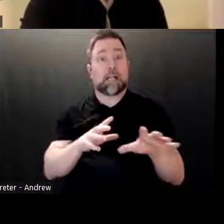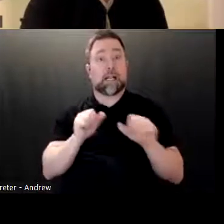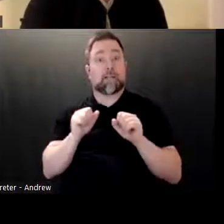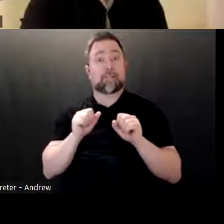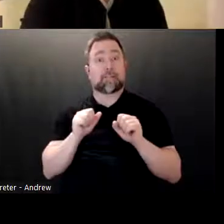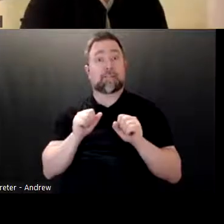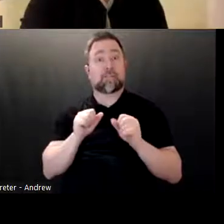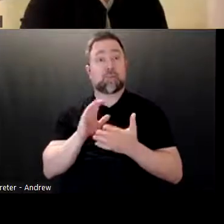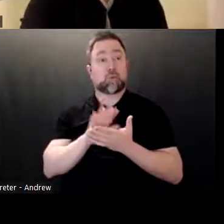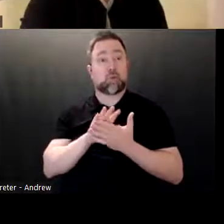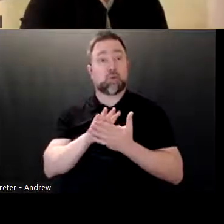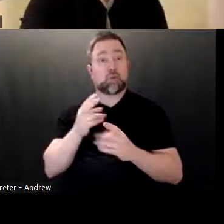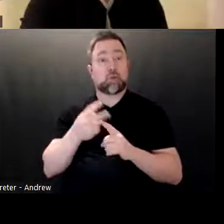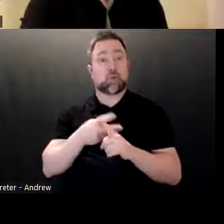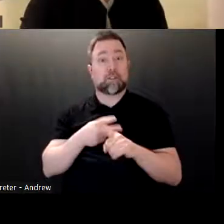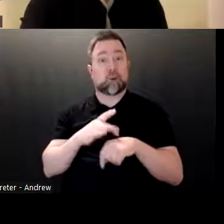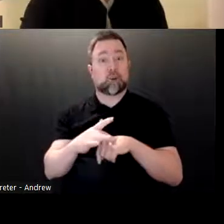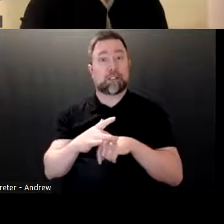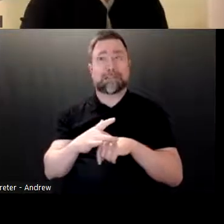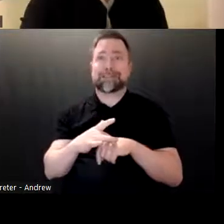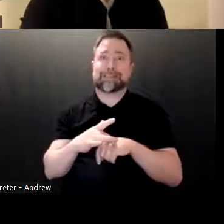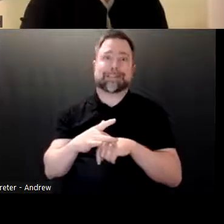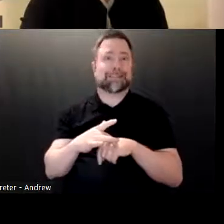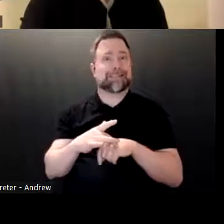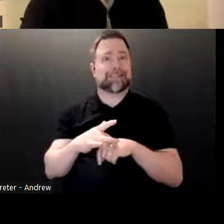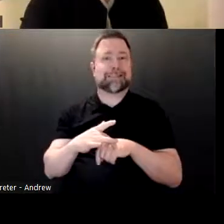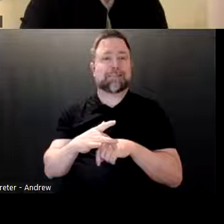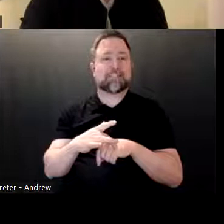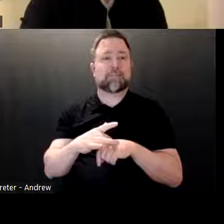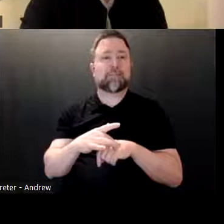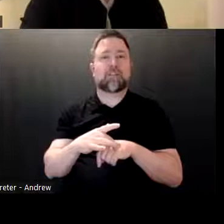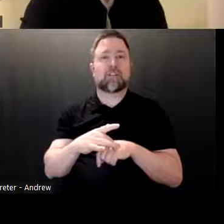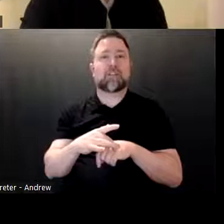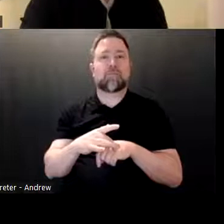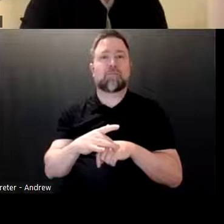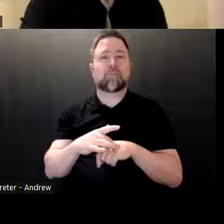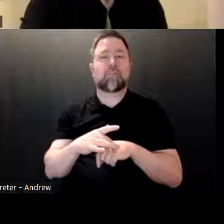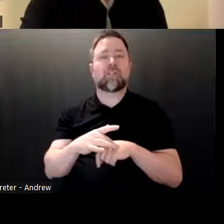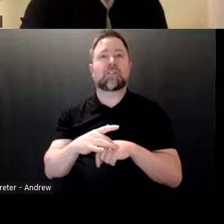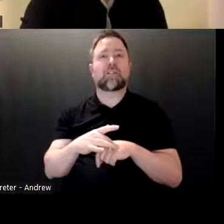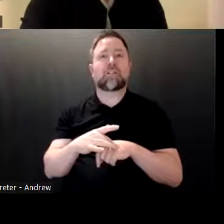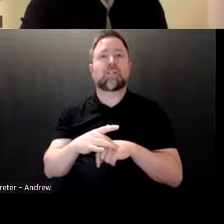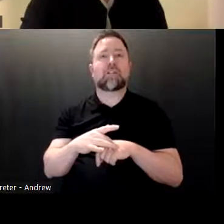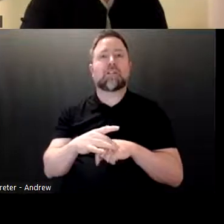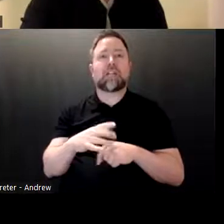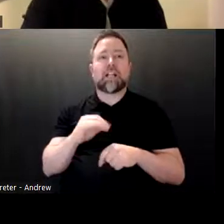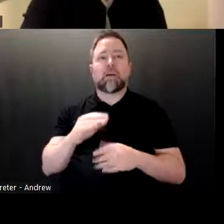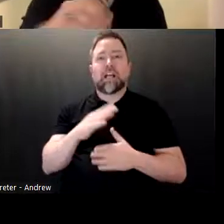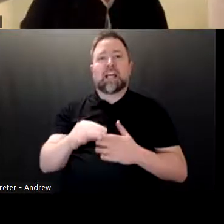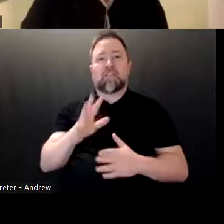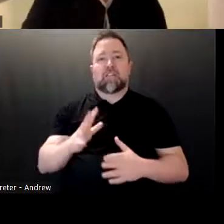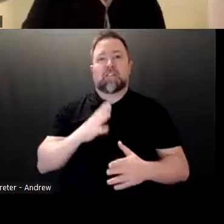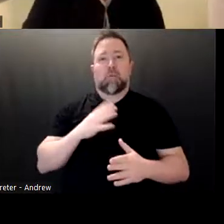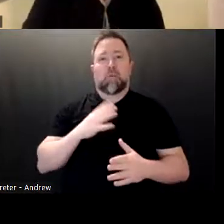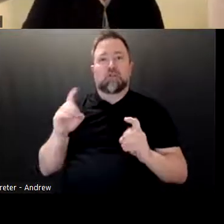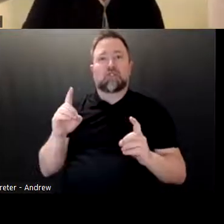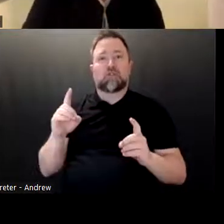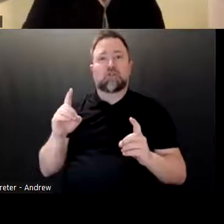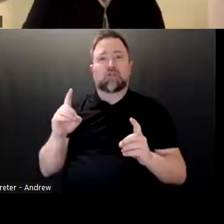And I should mention that later in life, Esherick was very, very candid about the fact that his father had arranged for him to have